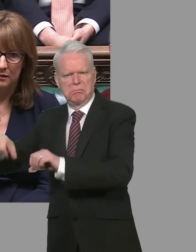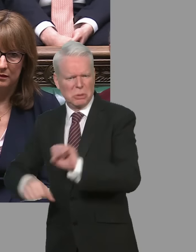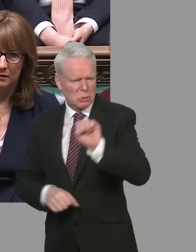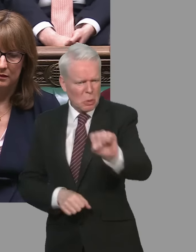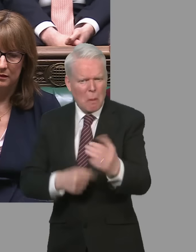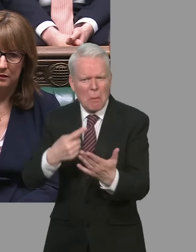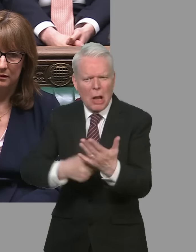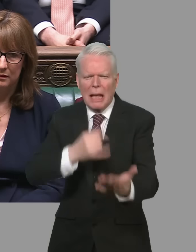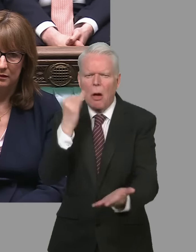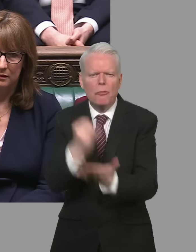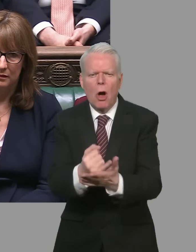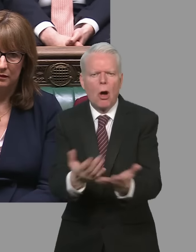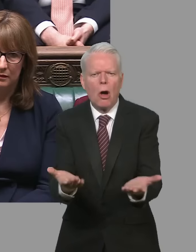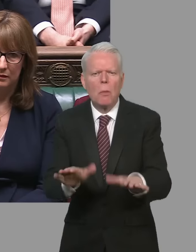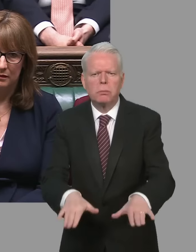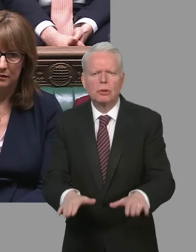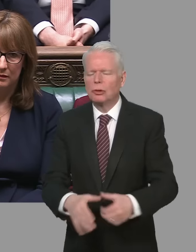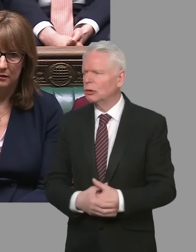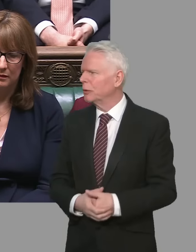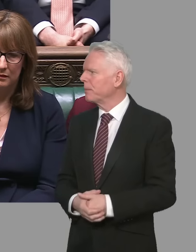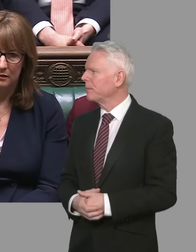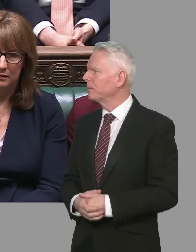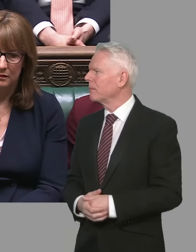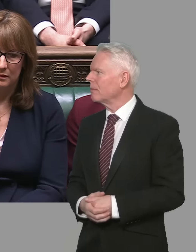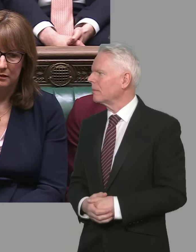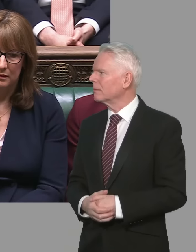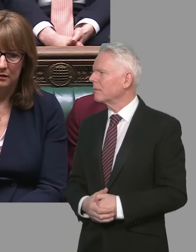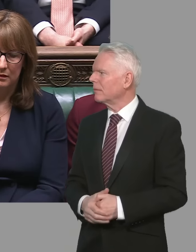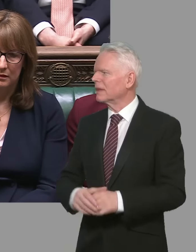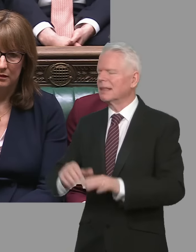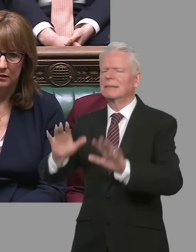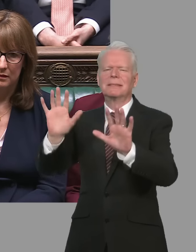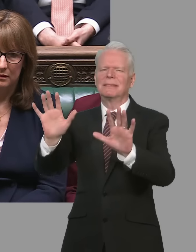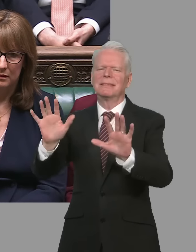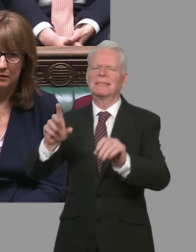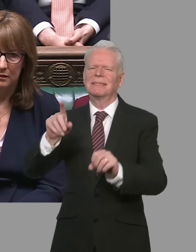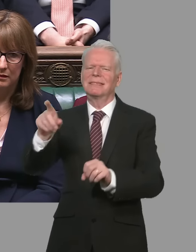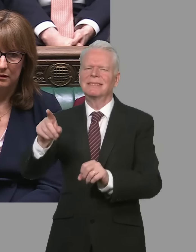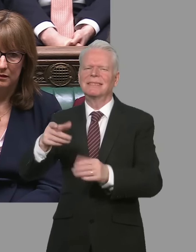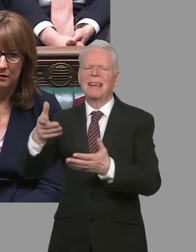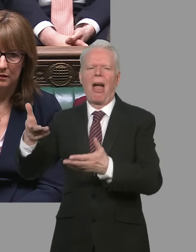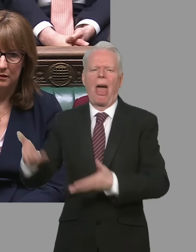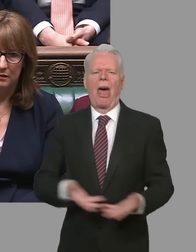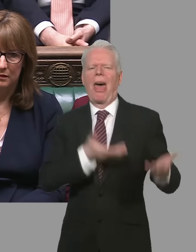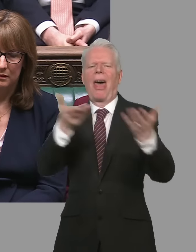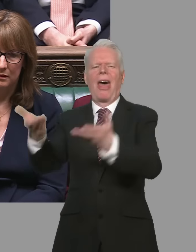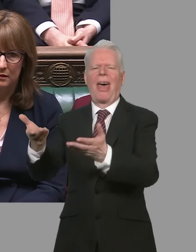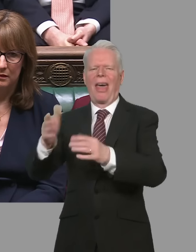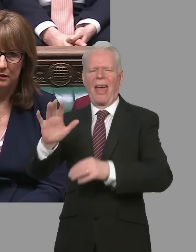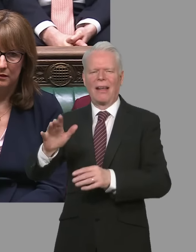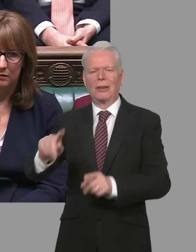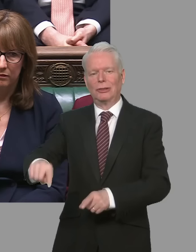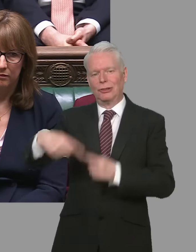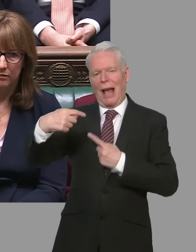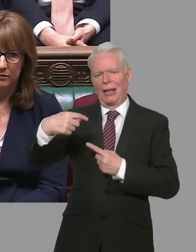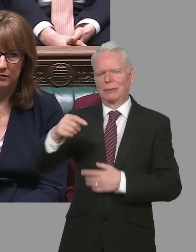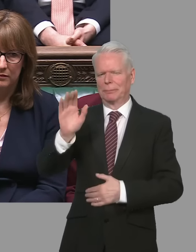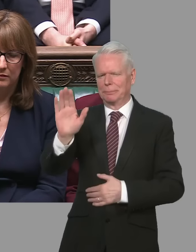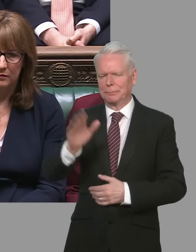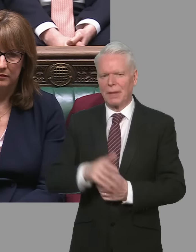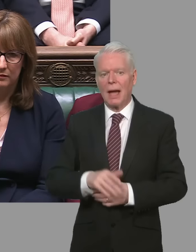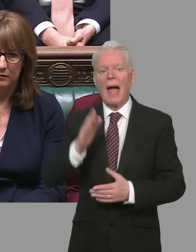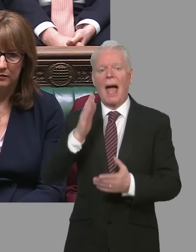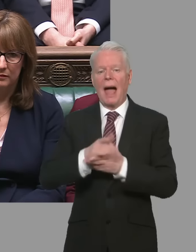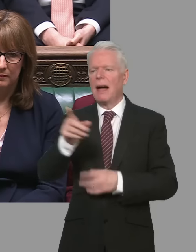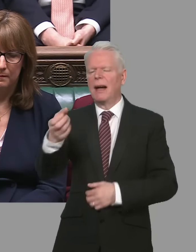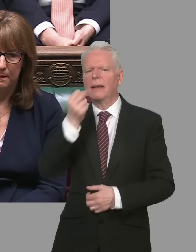absolutely ridiculous. Now, all that would do is to slow the process down. Oil and gas is coming out every